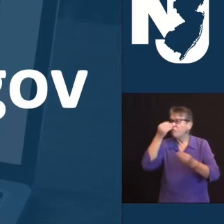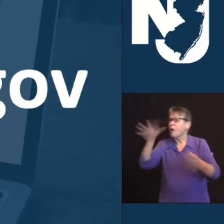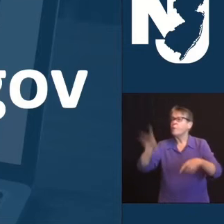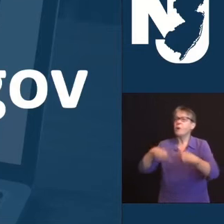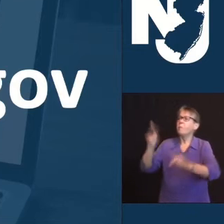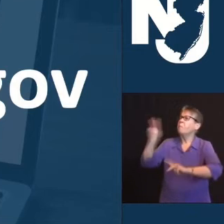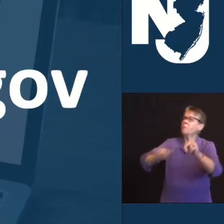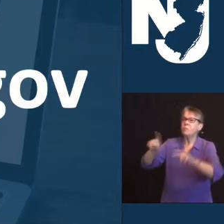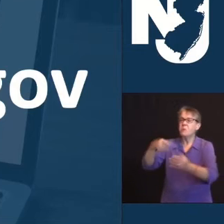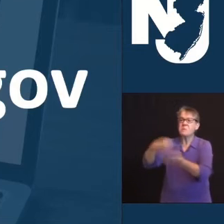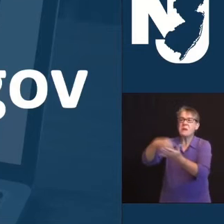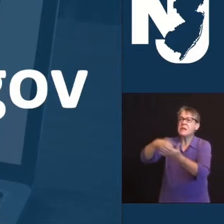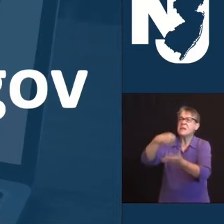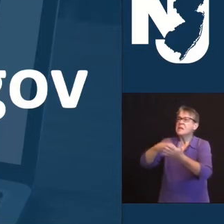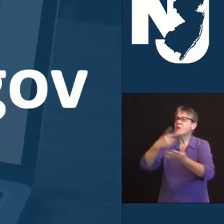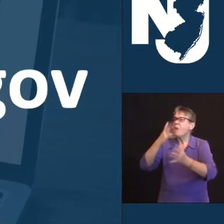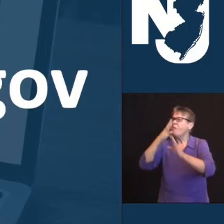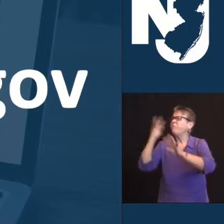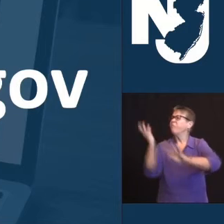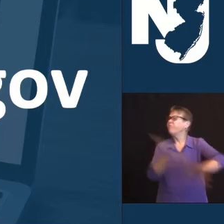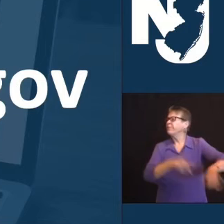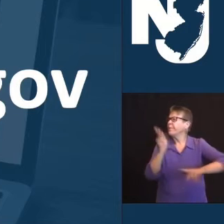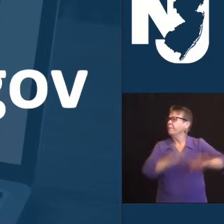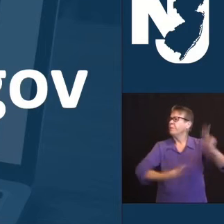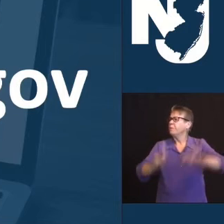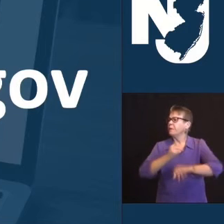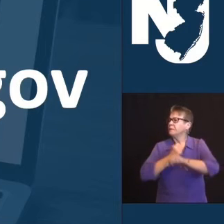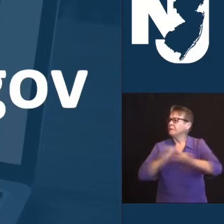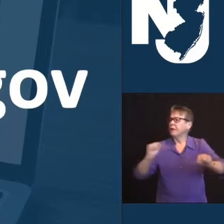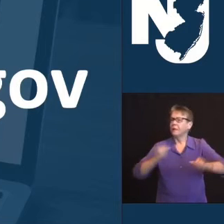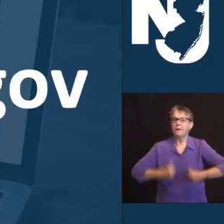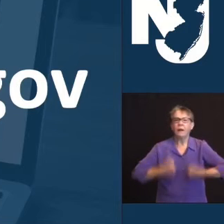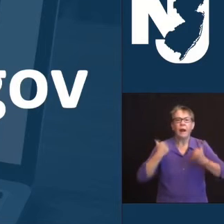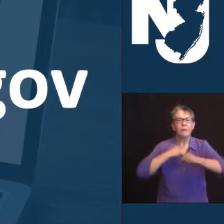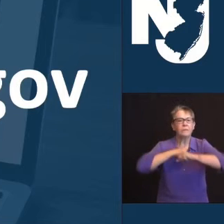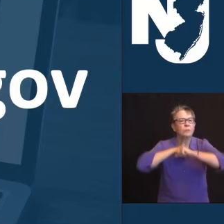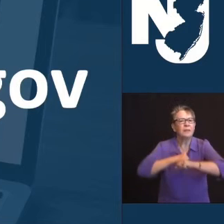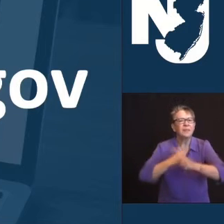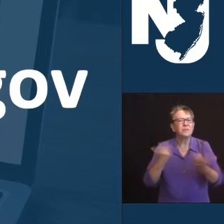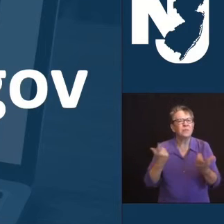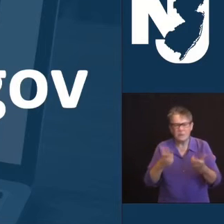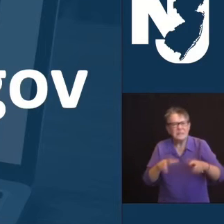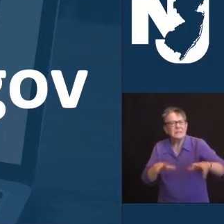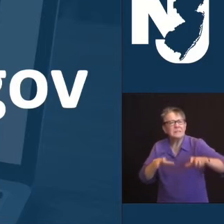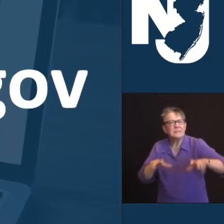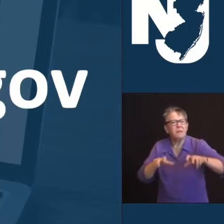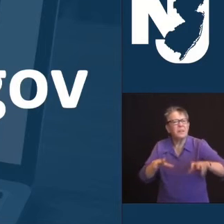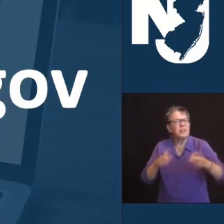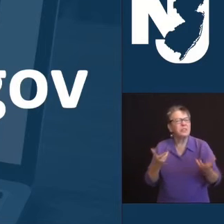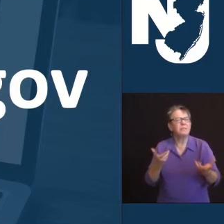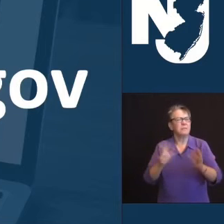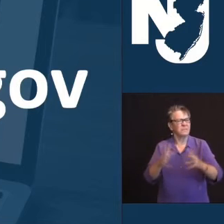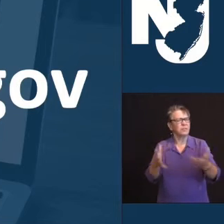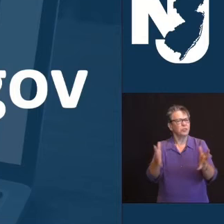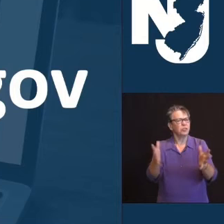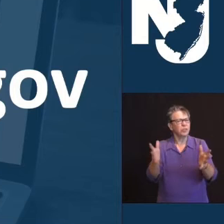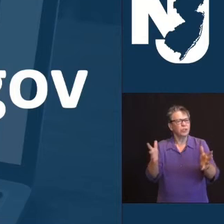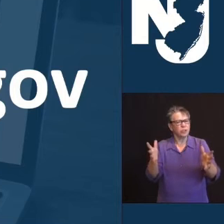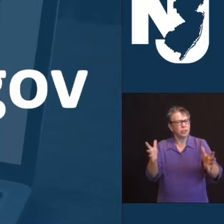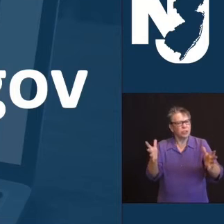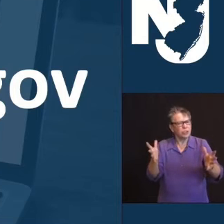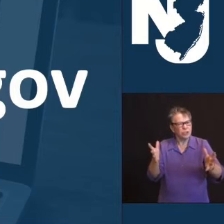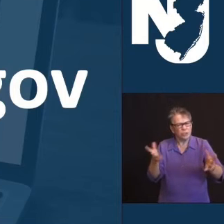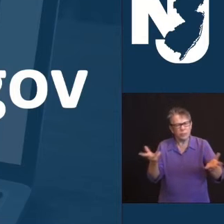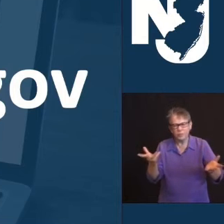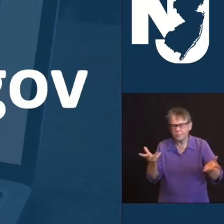prove that you only care about yourself. Yes, we can begin to see the light at the end of the tunnel, that is for sure. But the only thing that's